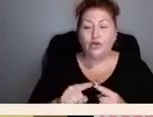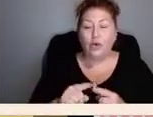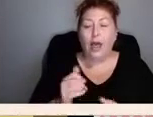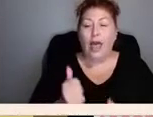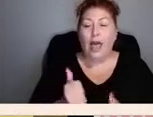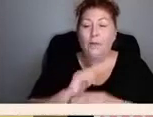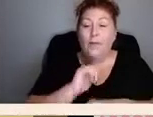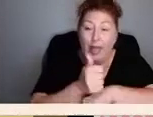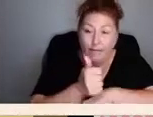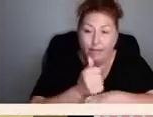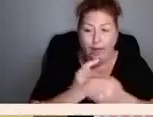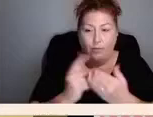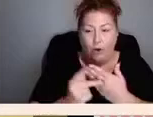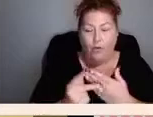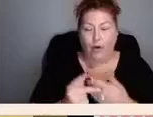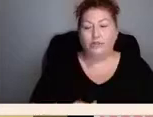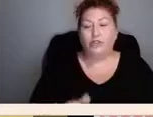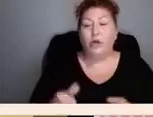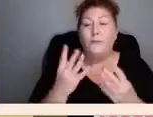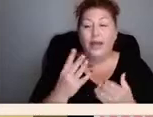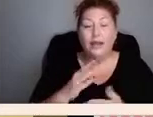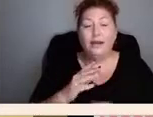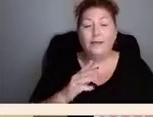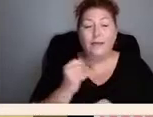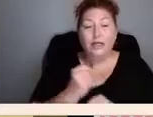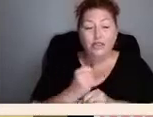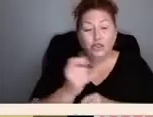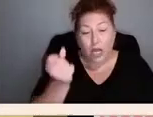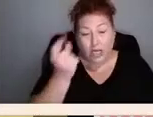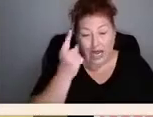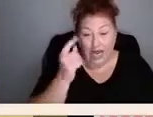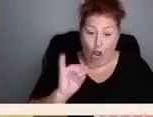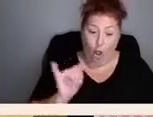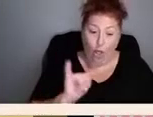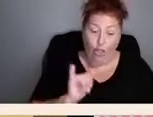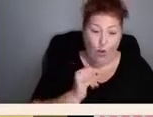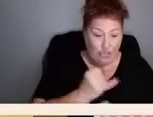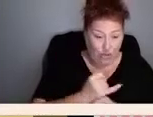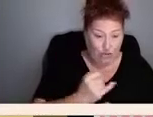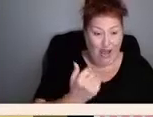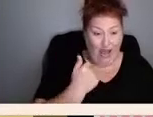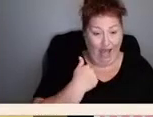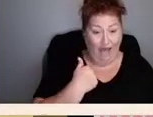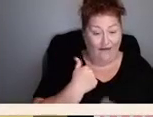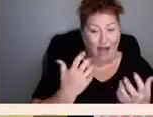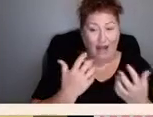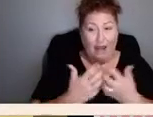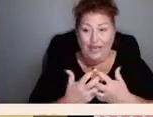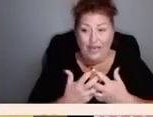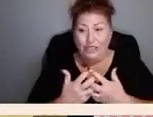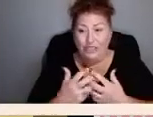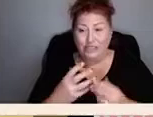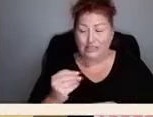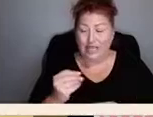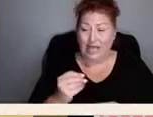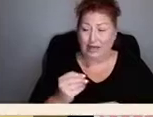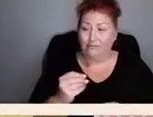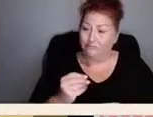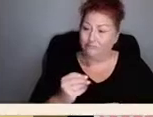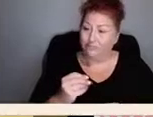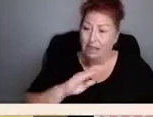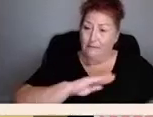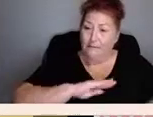So many institutions understand that although institutions have accommodations and meet needs of people